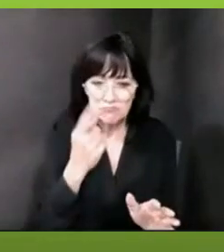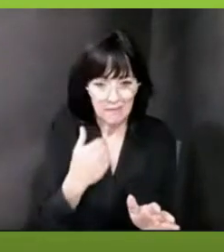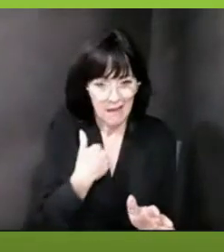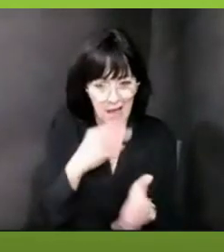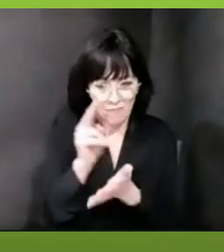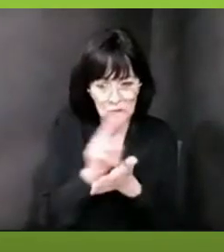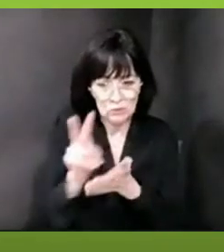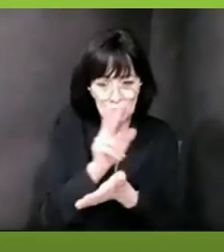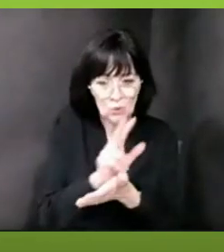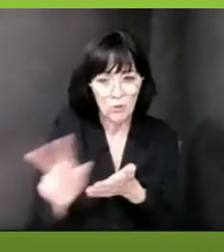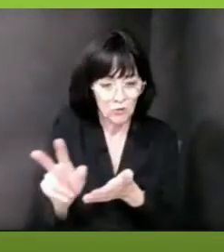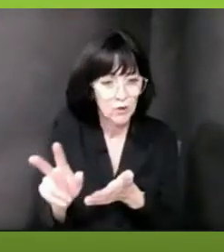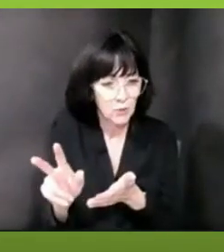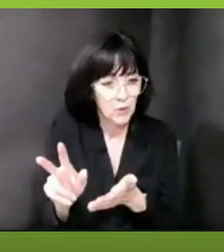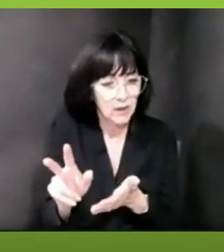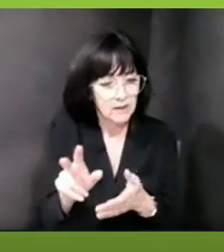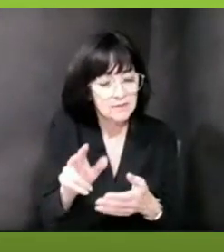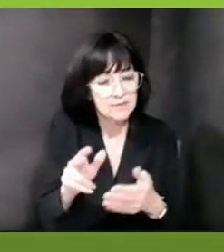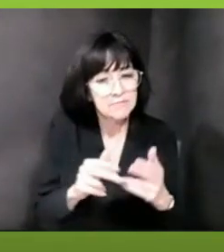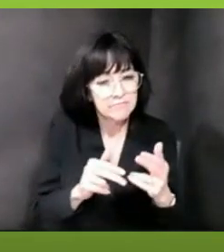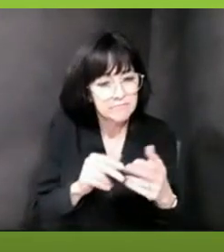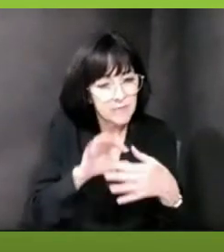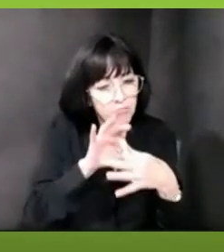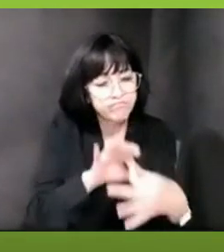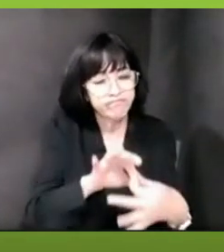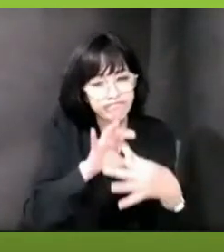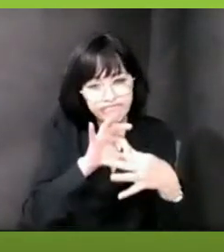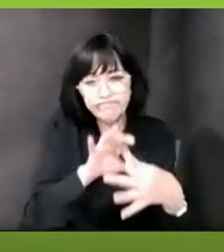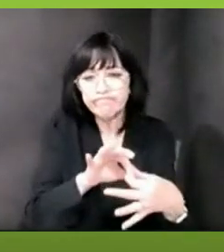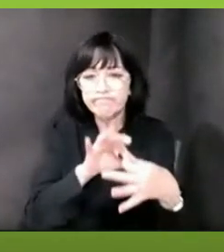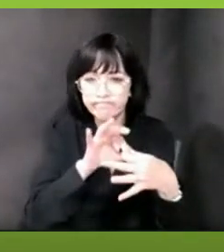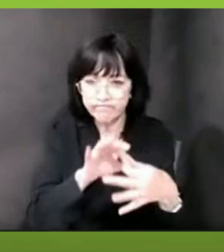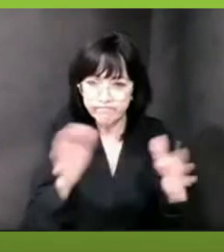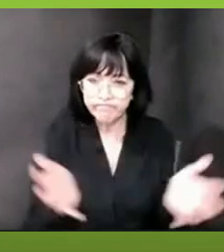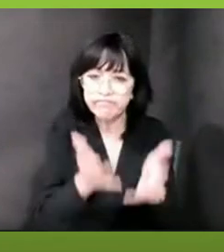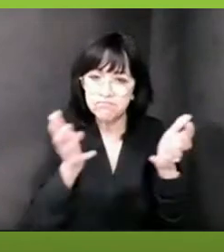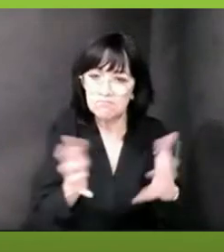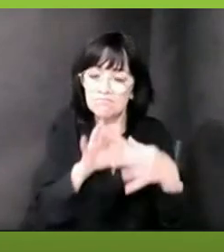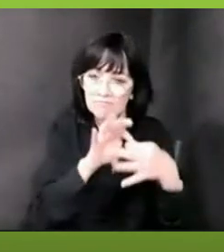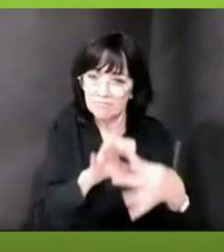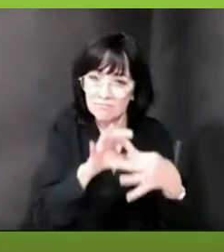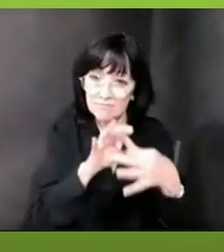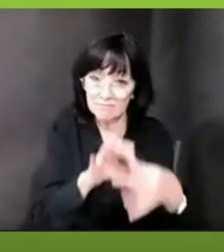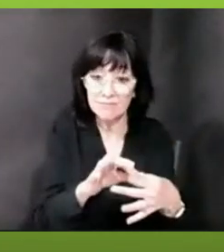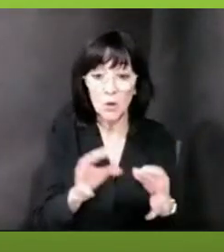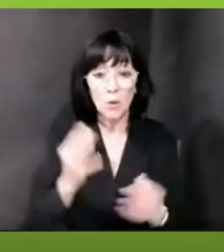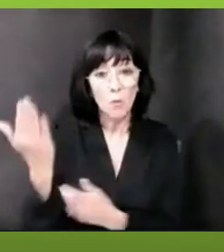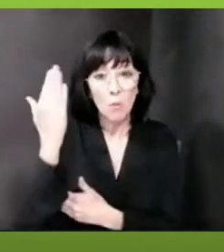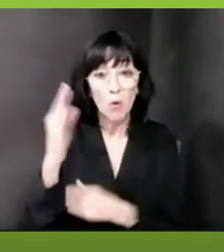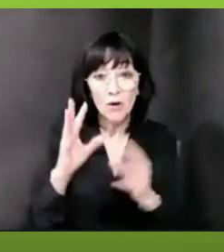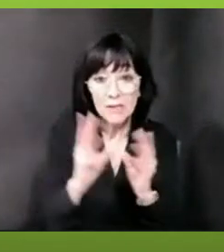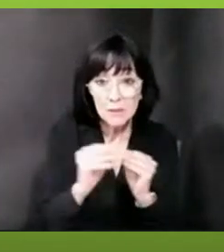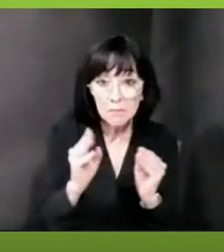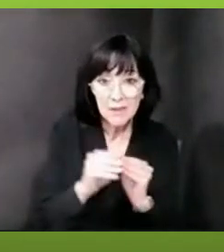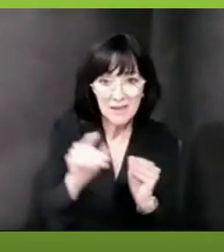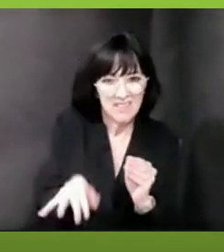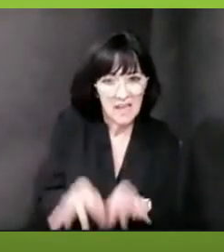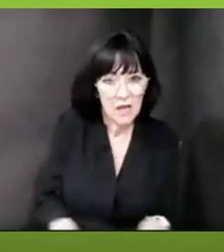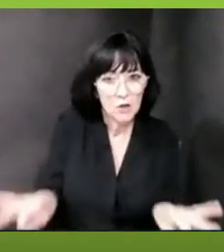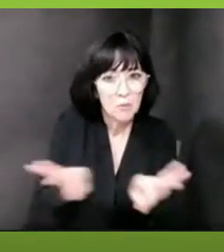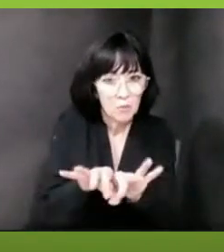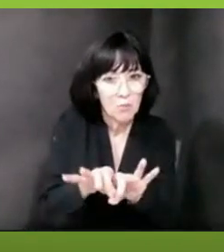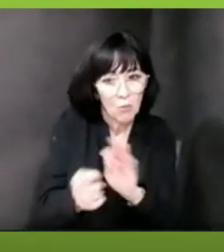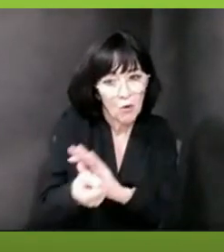And morning meetings are important because kids have time to share, and those are very, very wonderful moments. And then